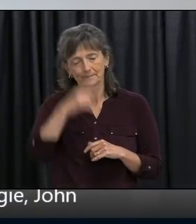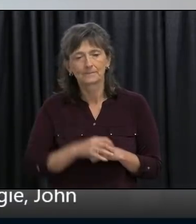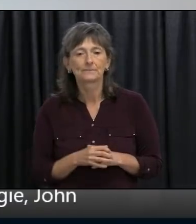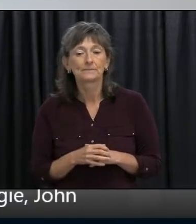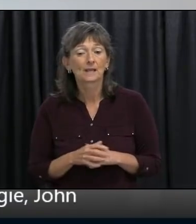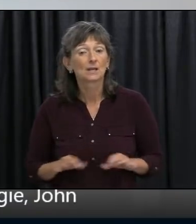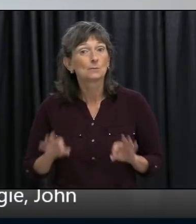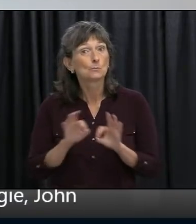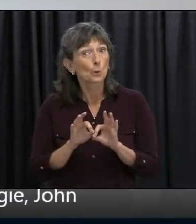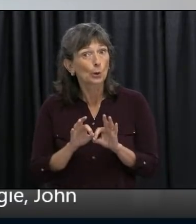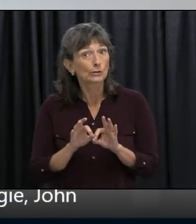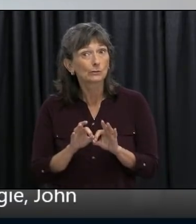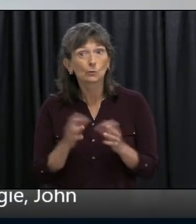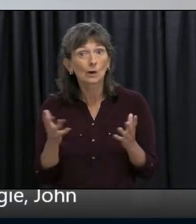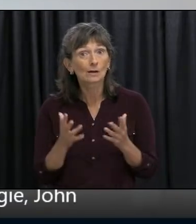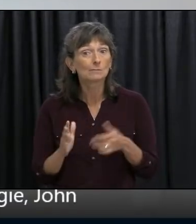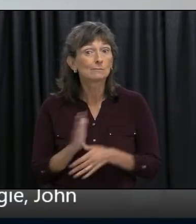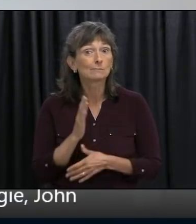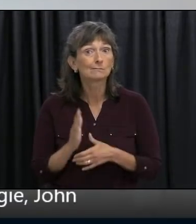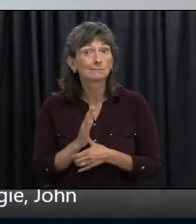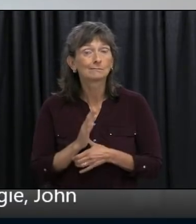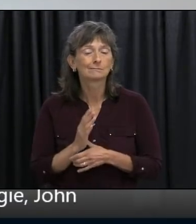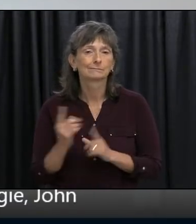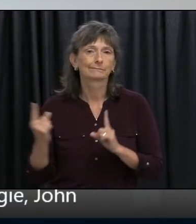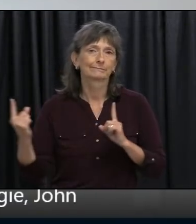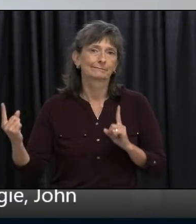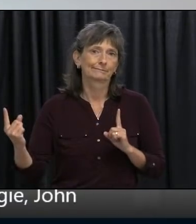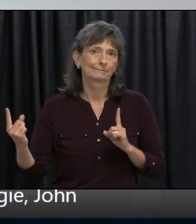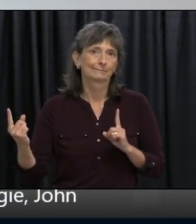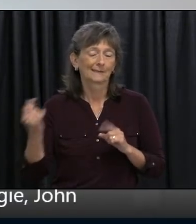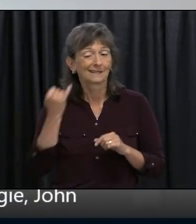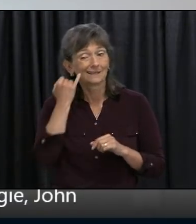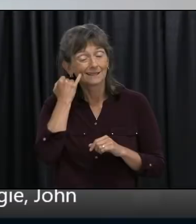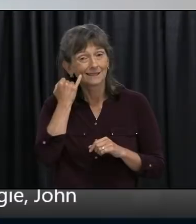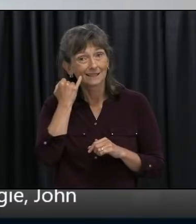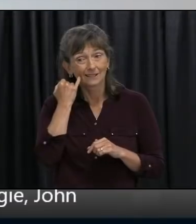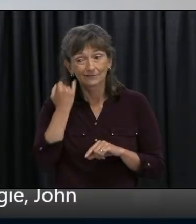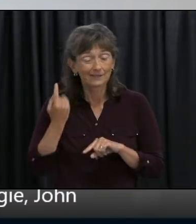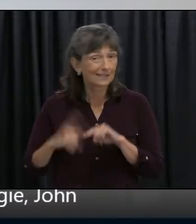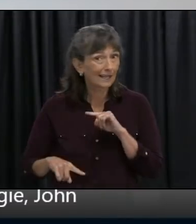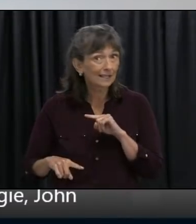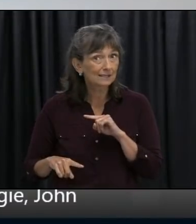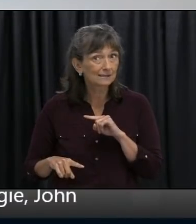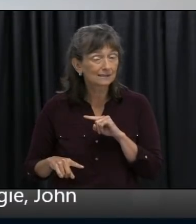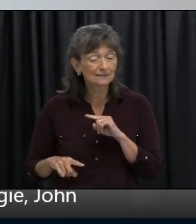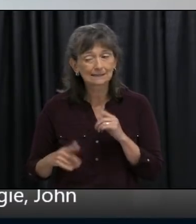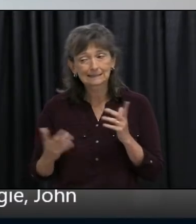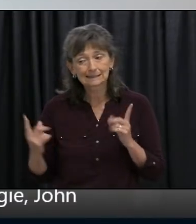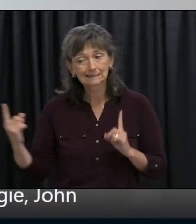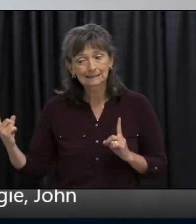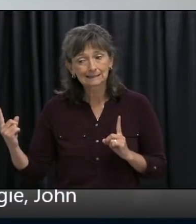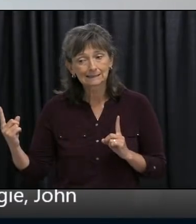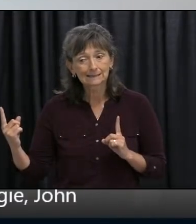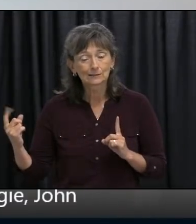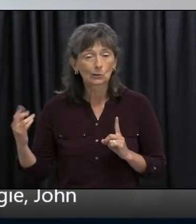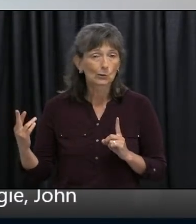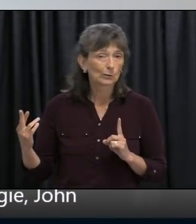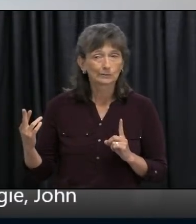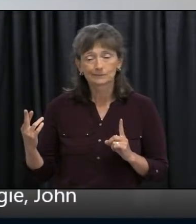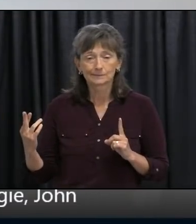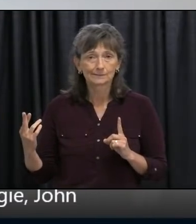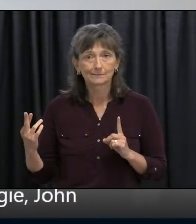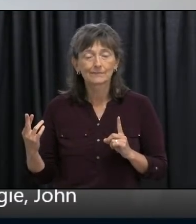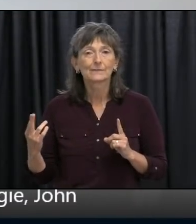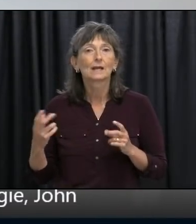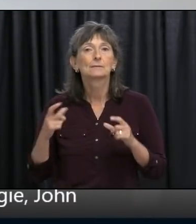COVID-19 is physical distancing. And on those occasions where you find yourself in a situation where that's not entirely possible or practical,